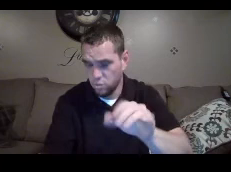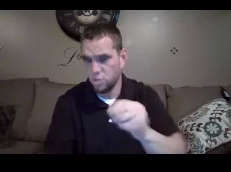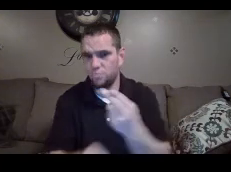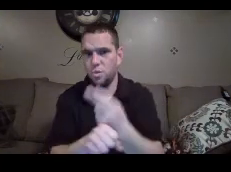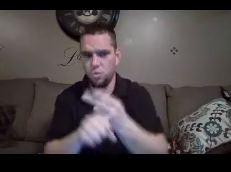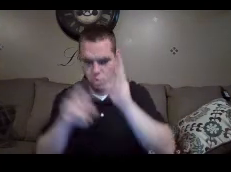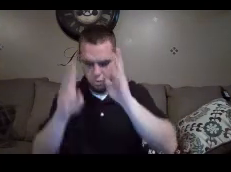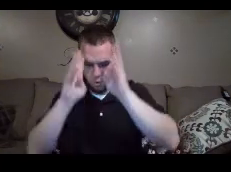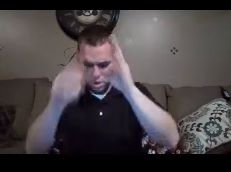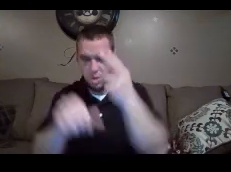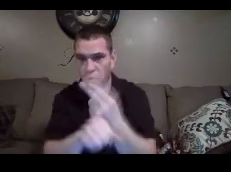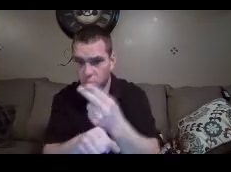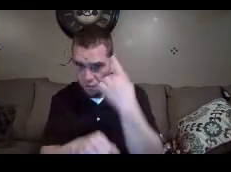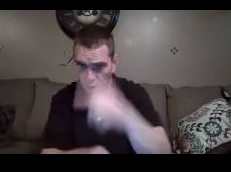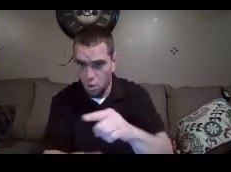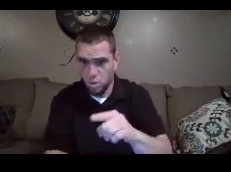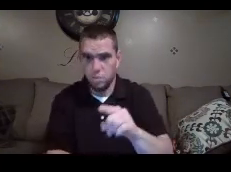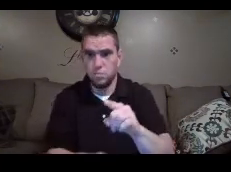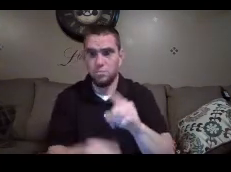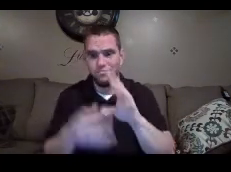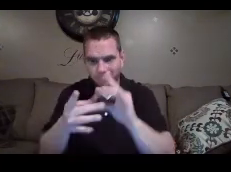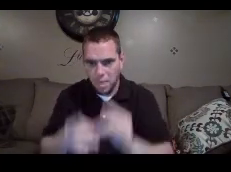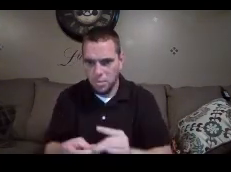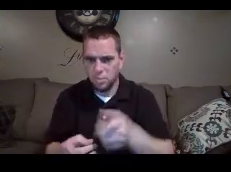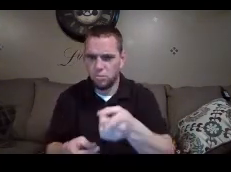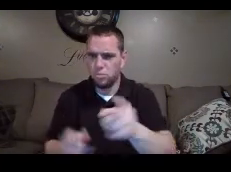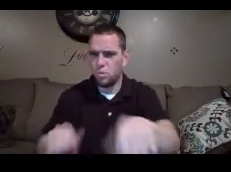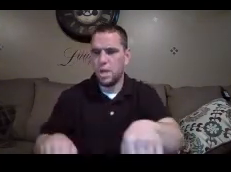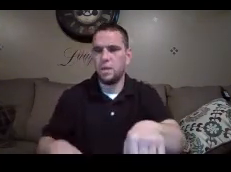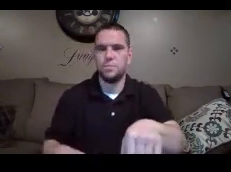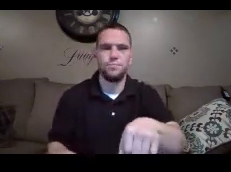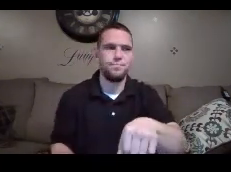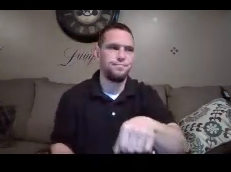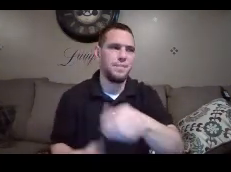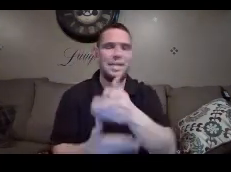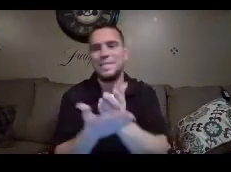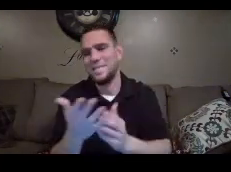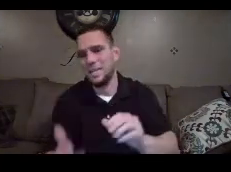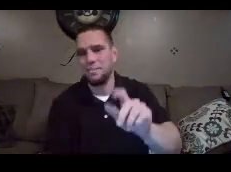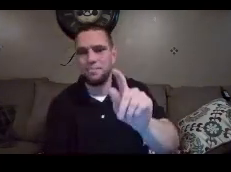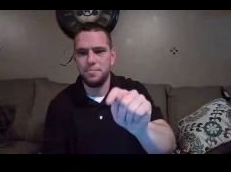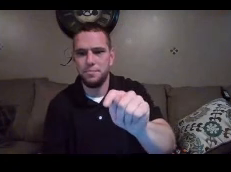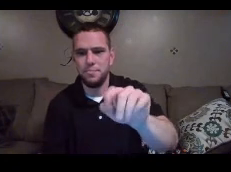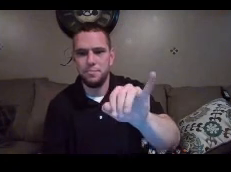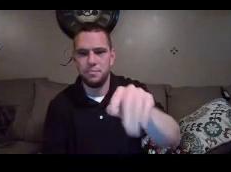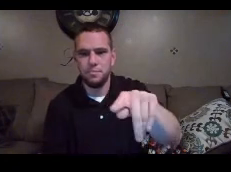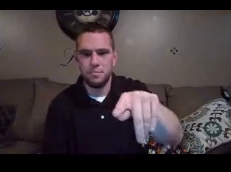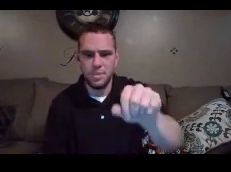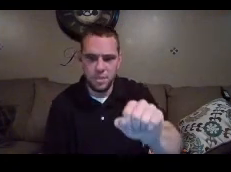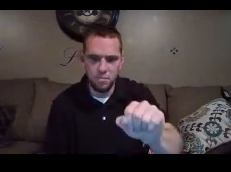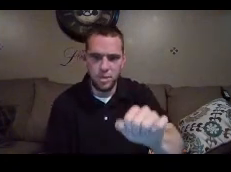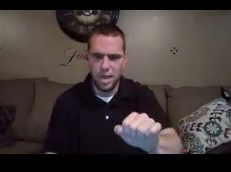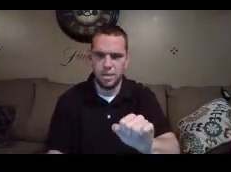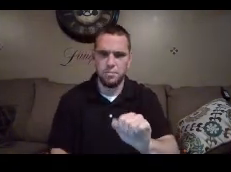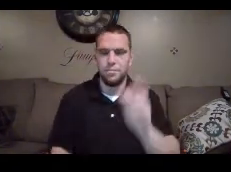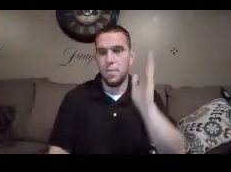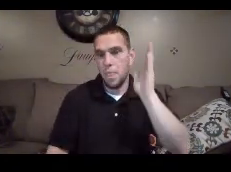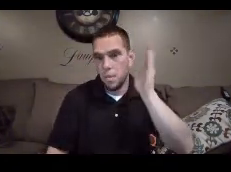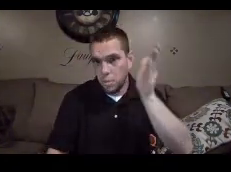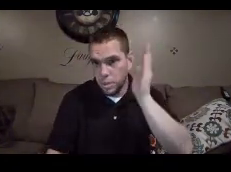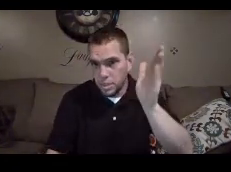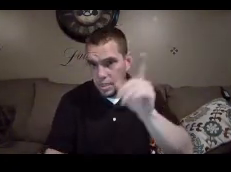input messages, you can kind of get some tips and that can be presented to the end